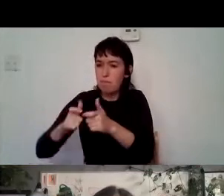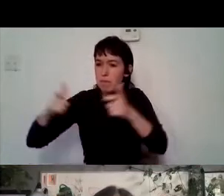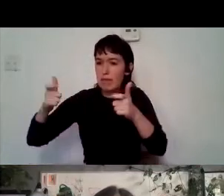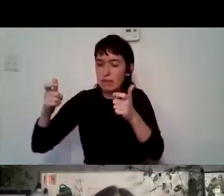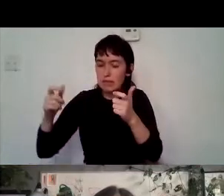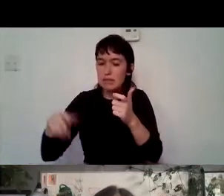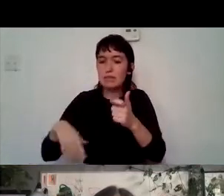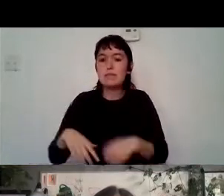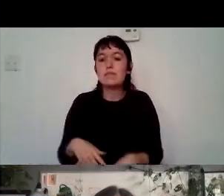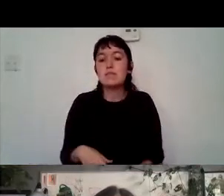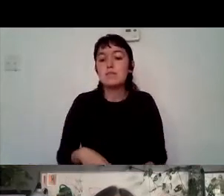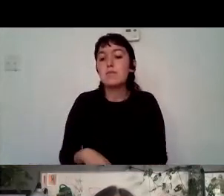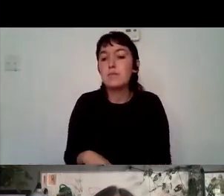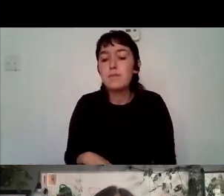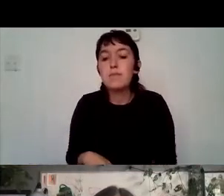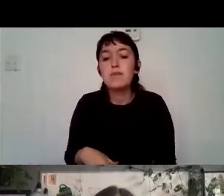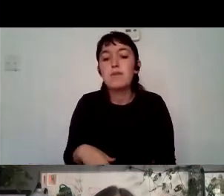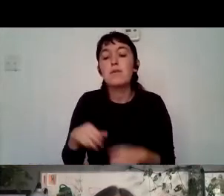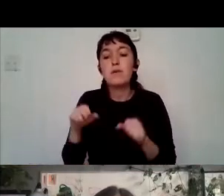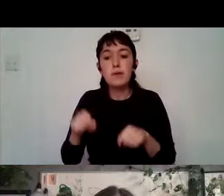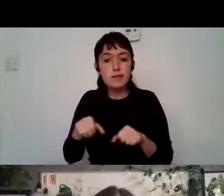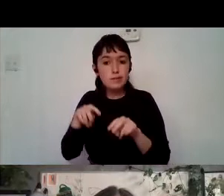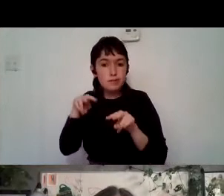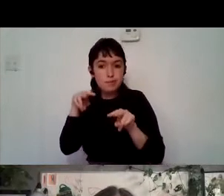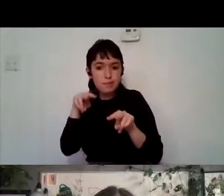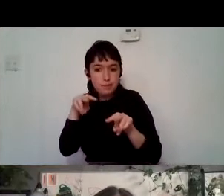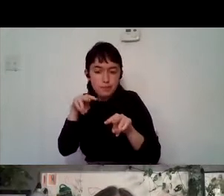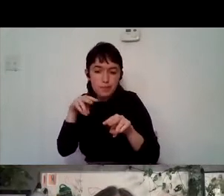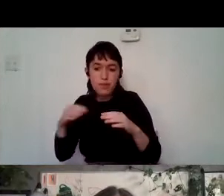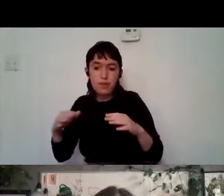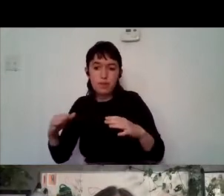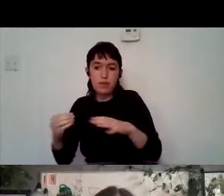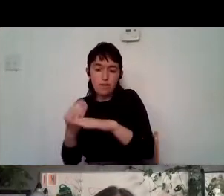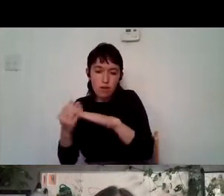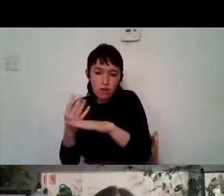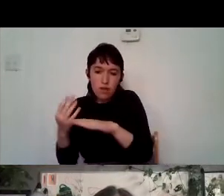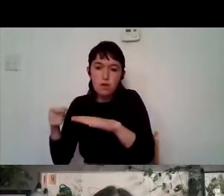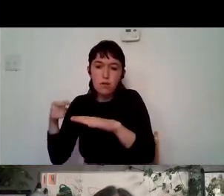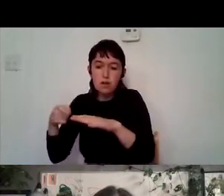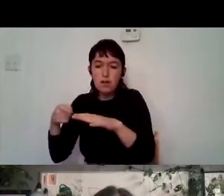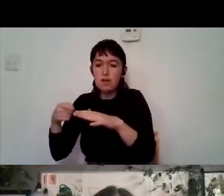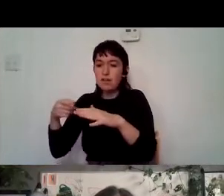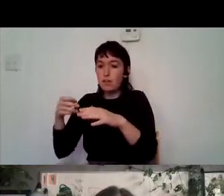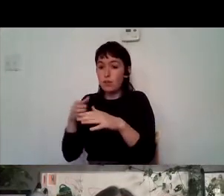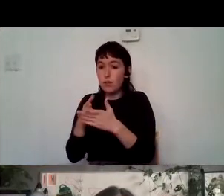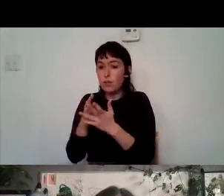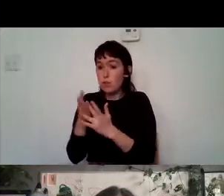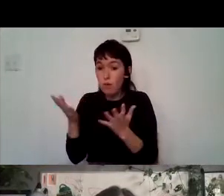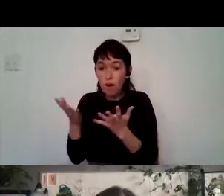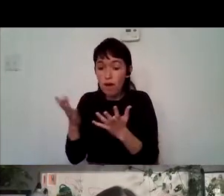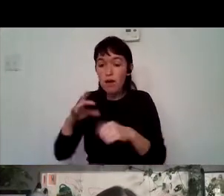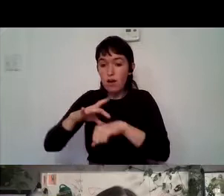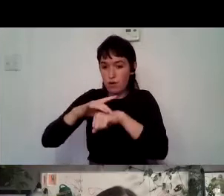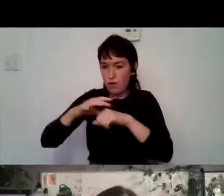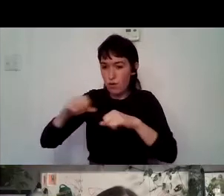can monitor volcanoes through earthquakes. So when the magma moves through a volcano, it causes small earthquakes. And if you